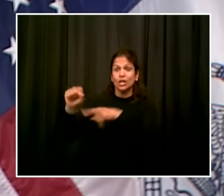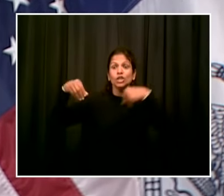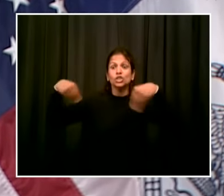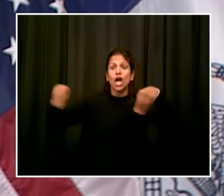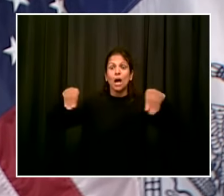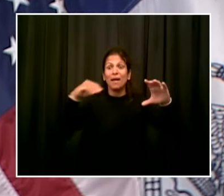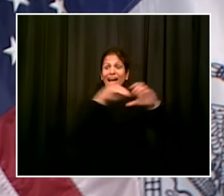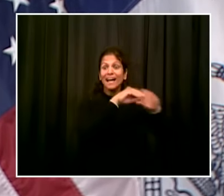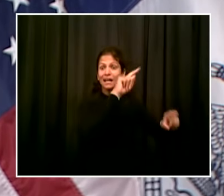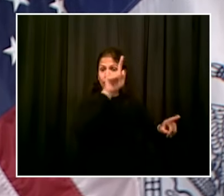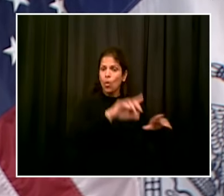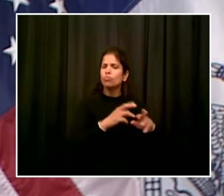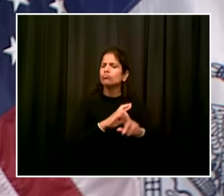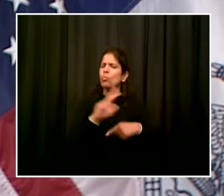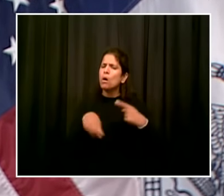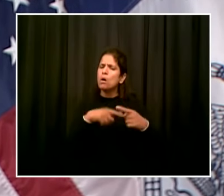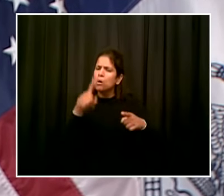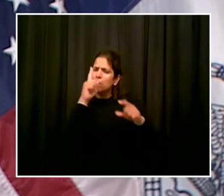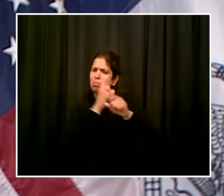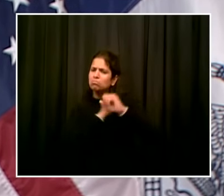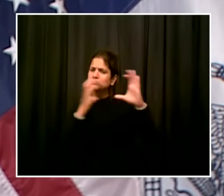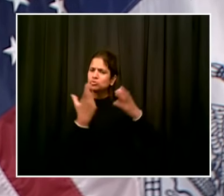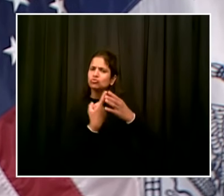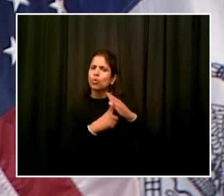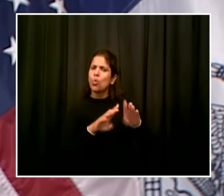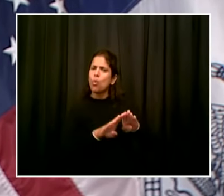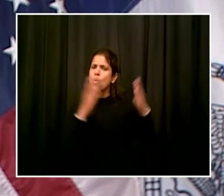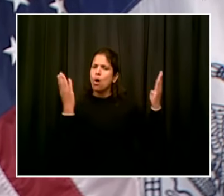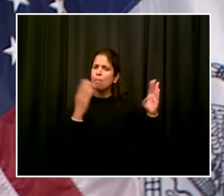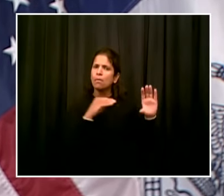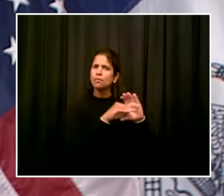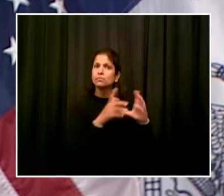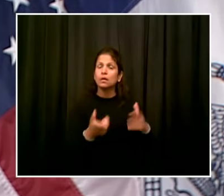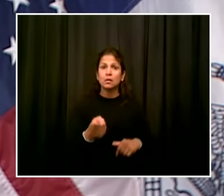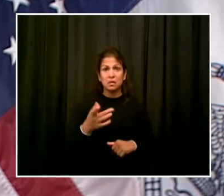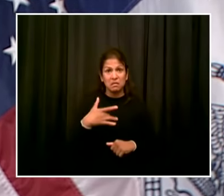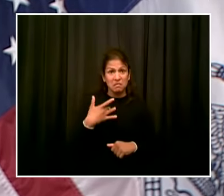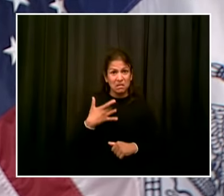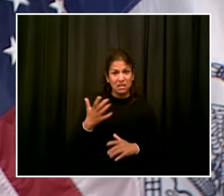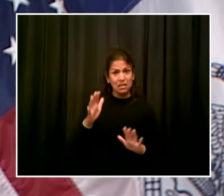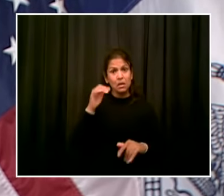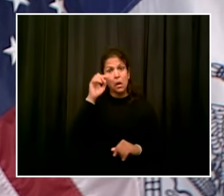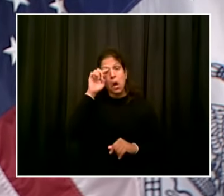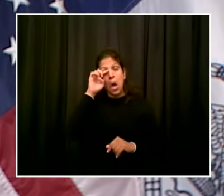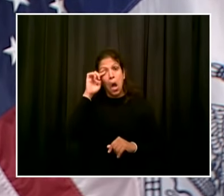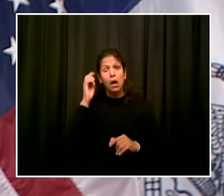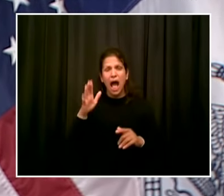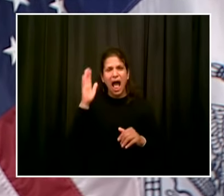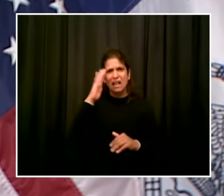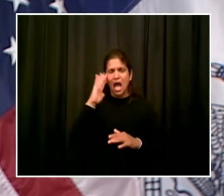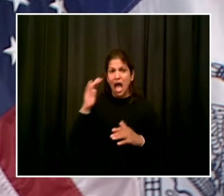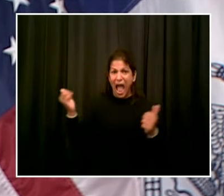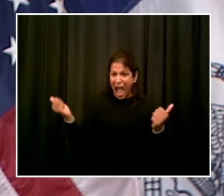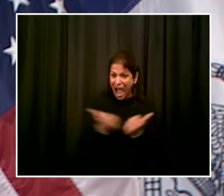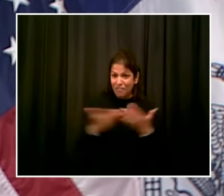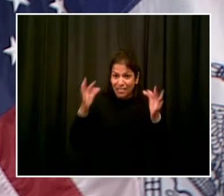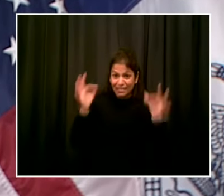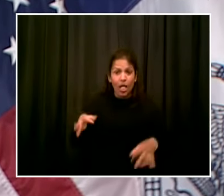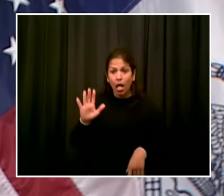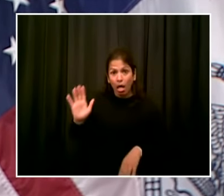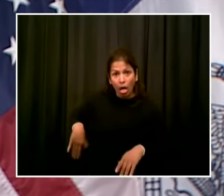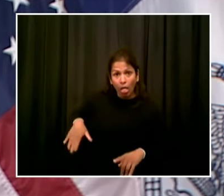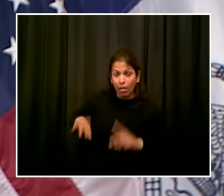made at the same time as indoor dining and museums all at once or separately. Maybe Dr. Varma could comment on the criteria aspect